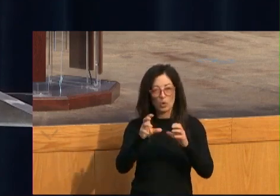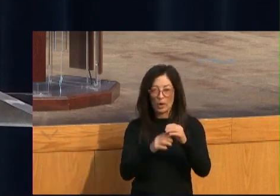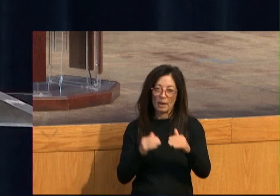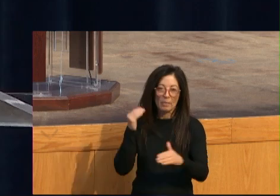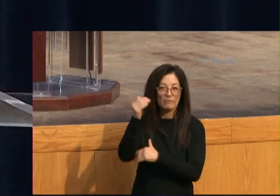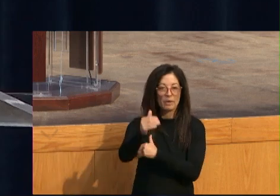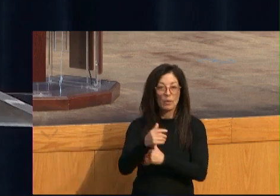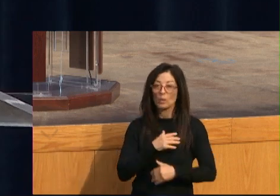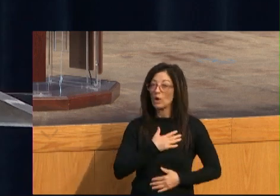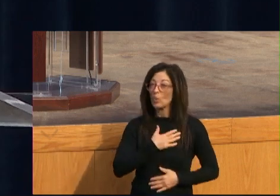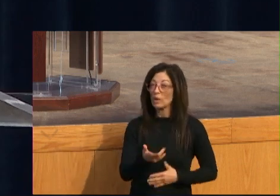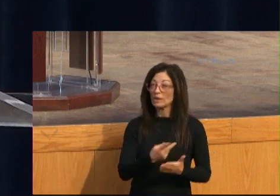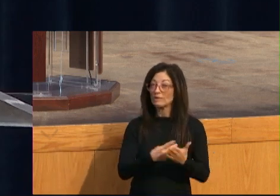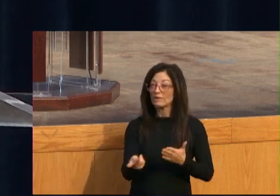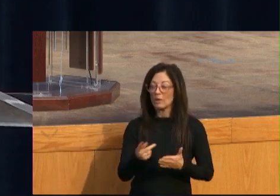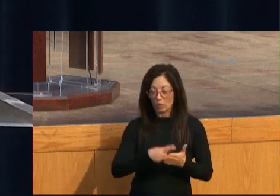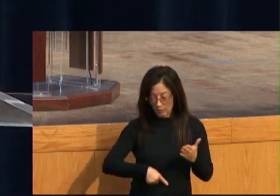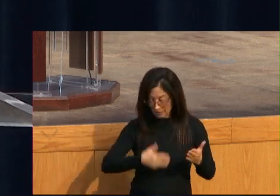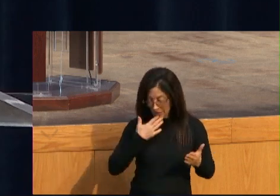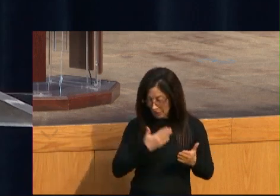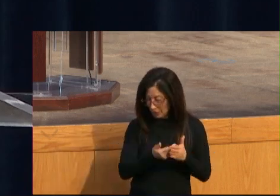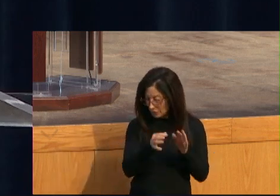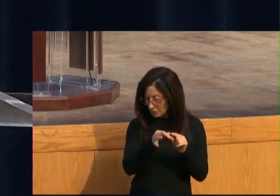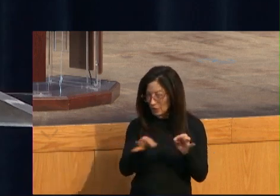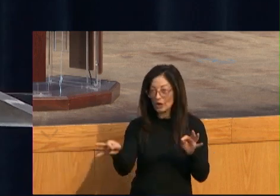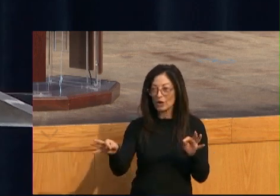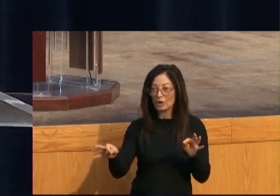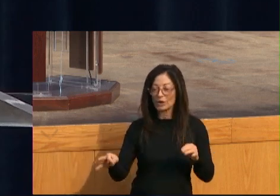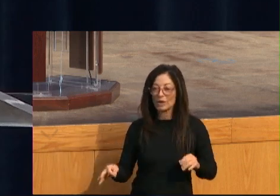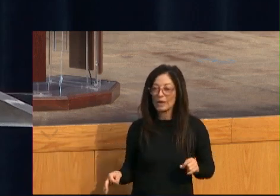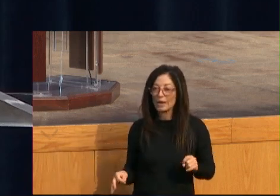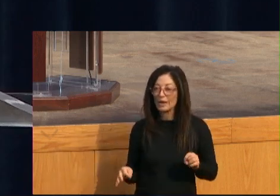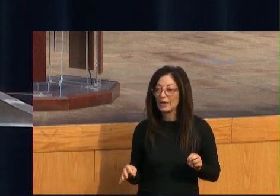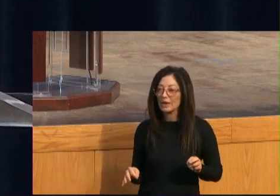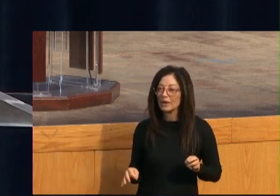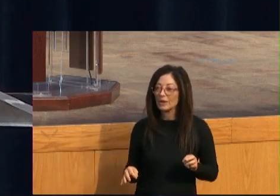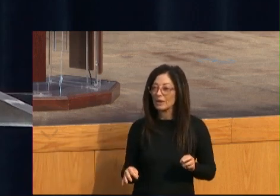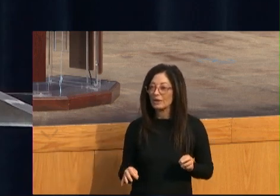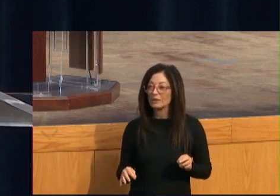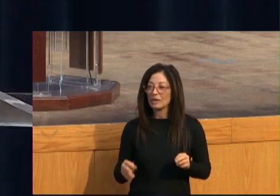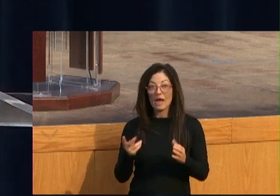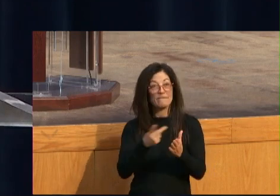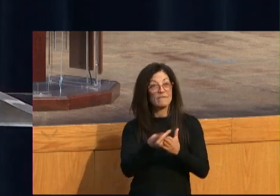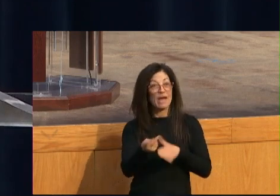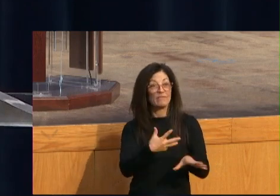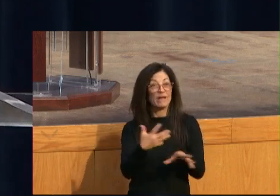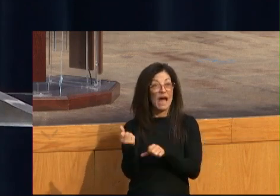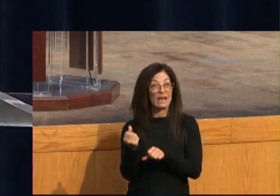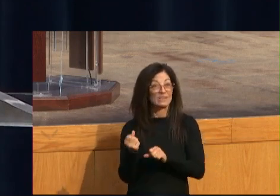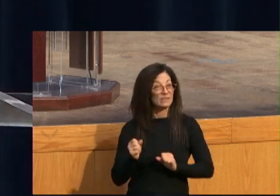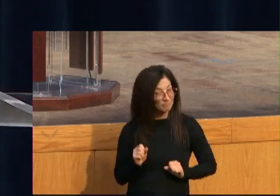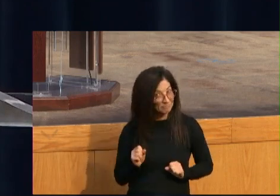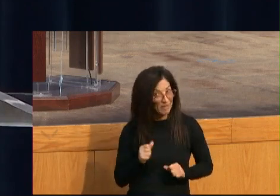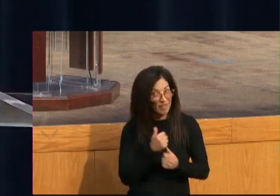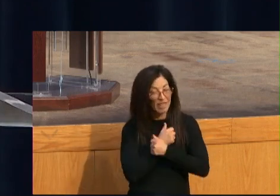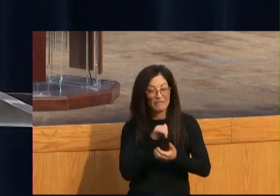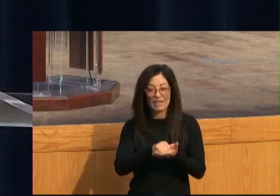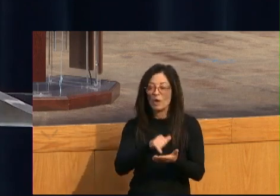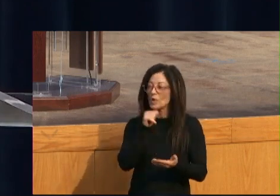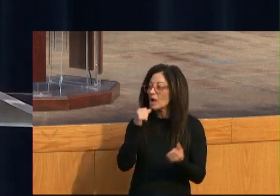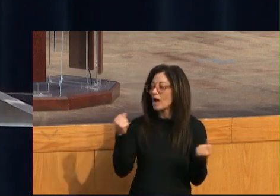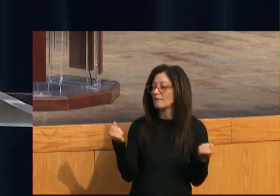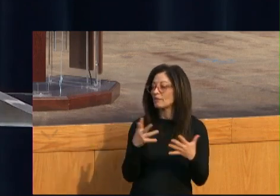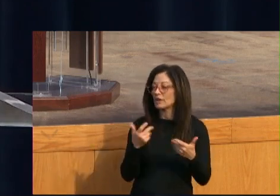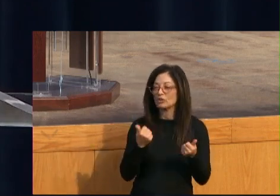to fail. What was the term? I loved that term. Say it again. Fail fast. I love that. We're not afraid to try